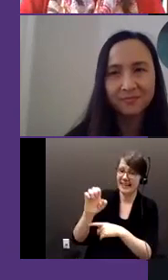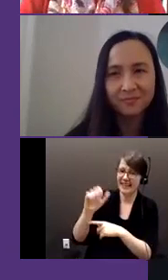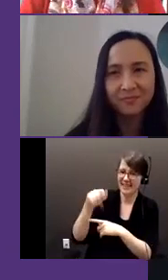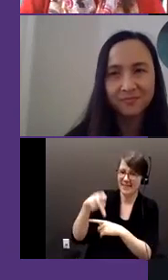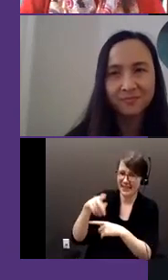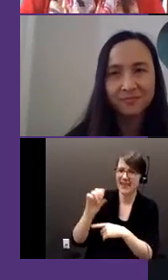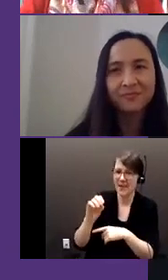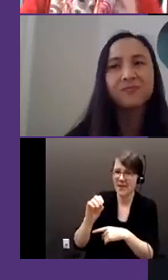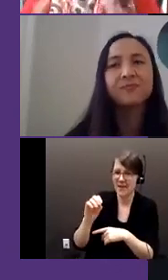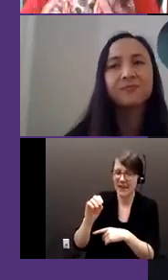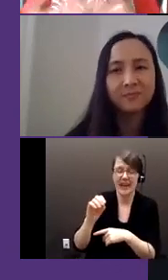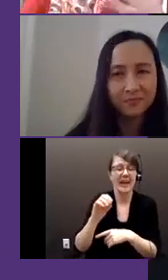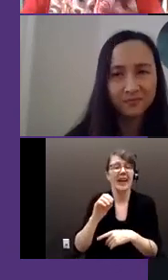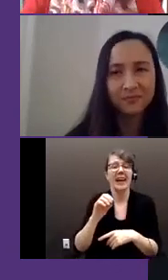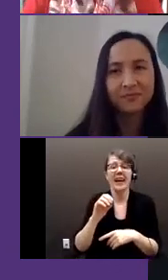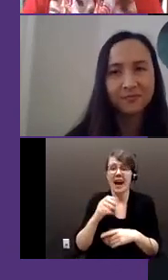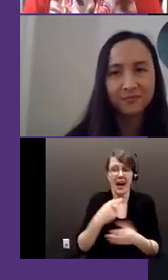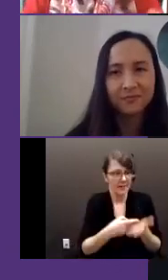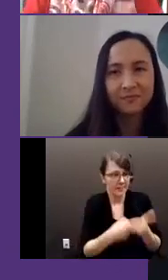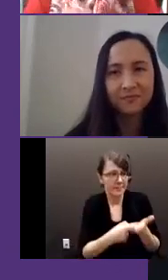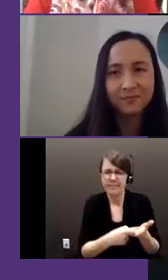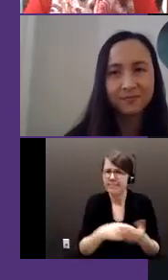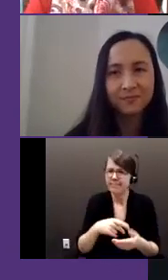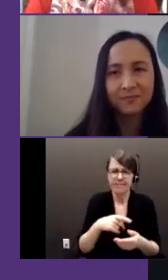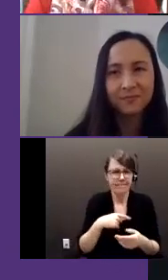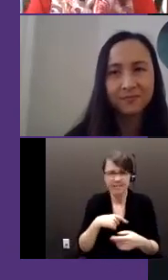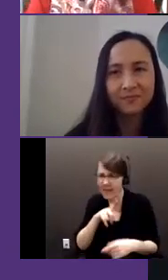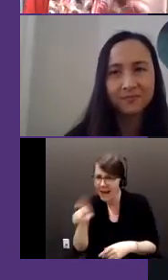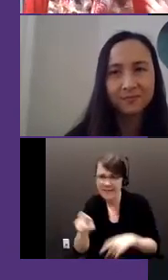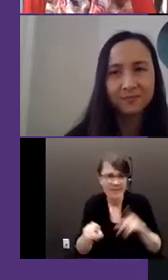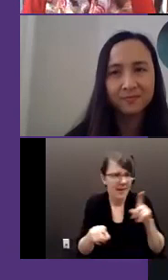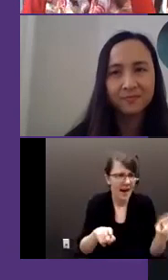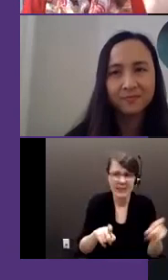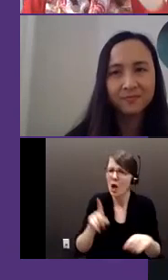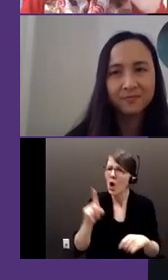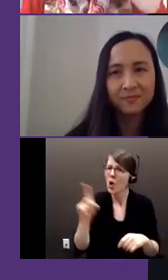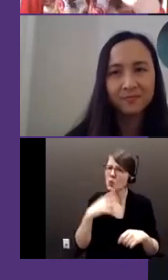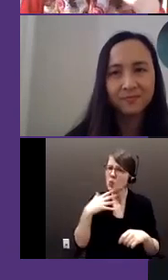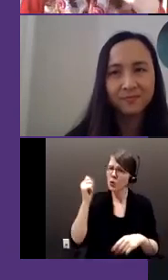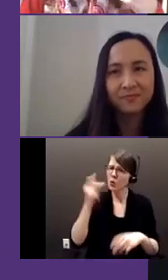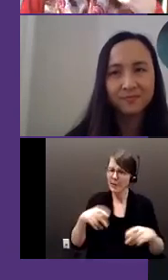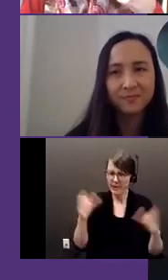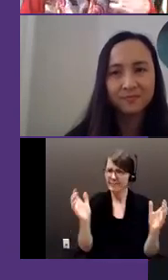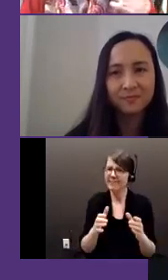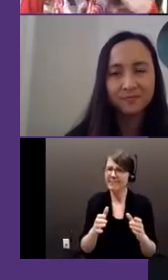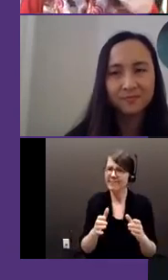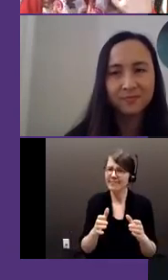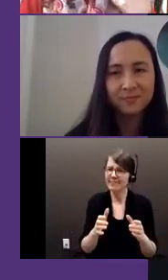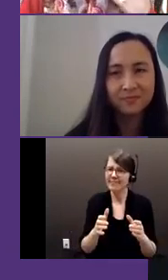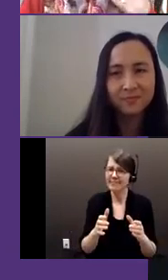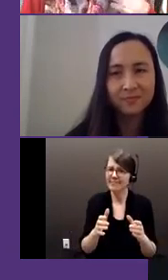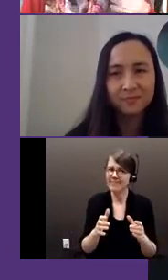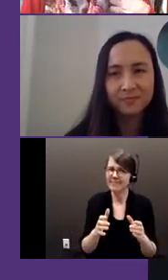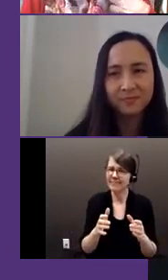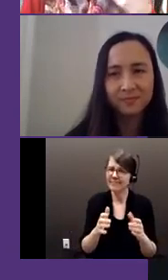adults are gathering, where they're having meetings? You know, I know, for example, my parents who are 89